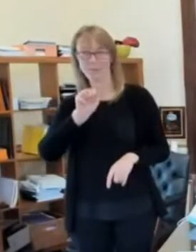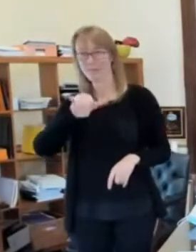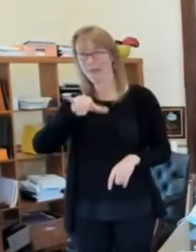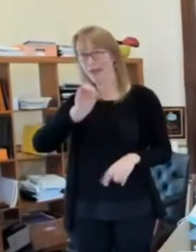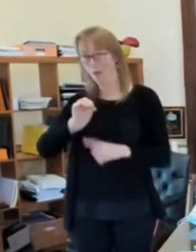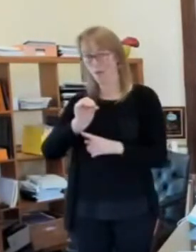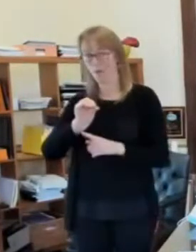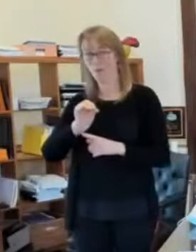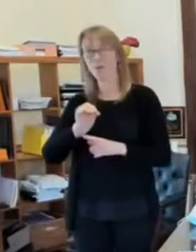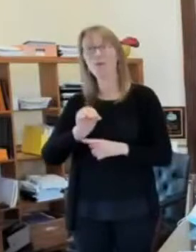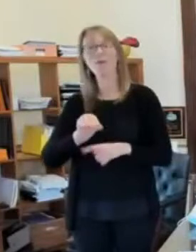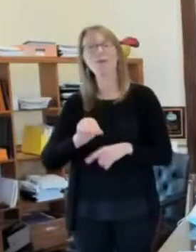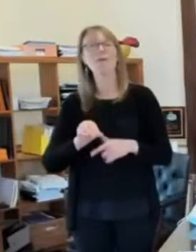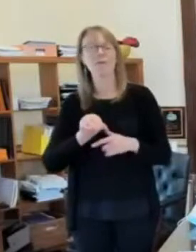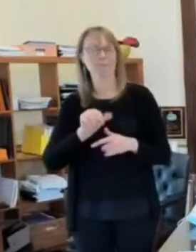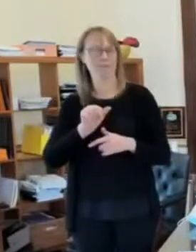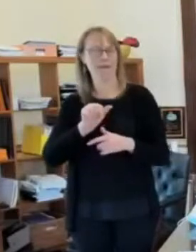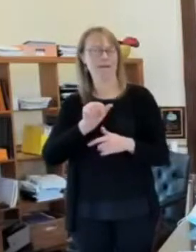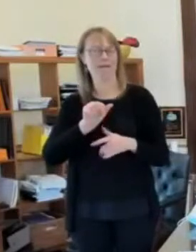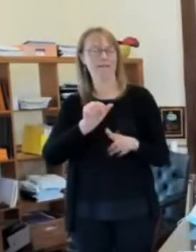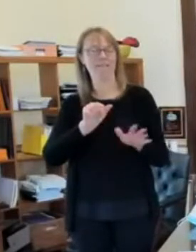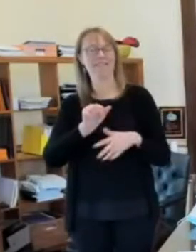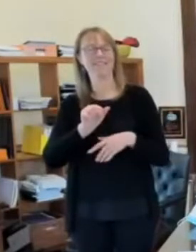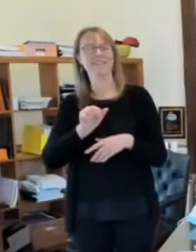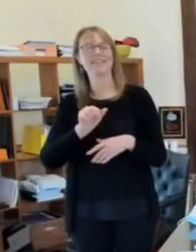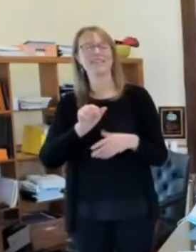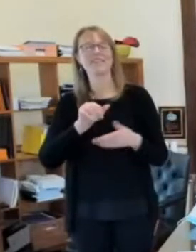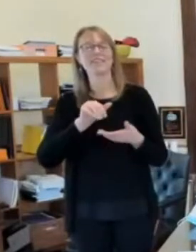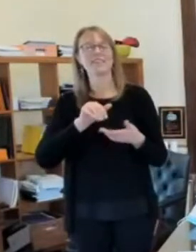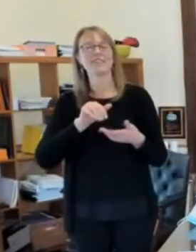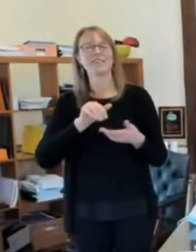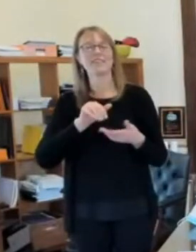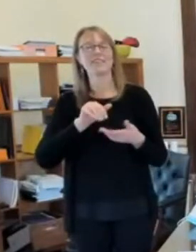I don't know. I think,